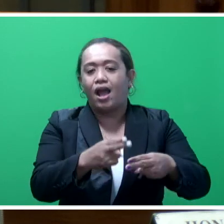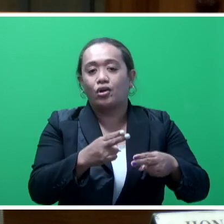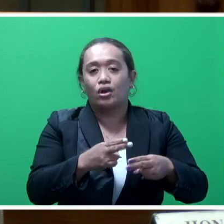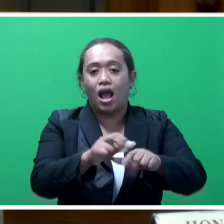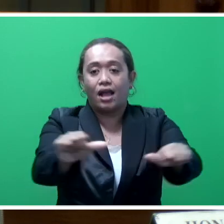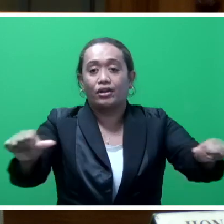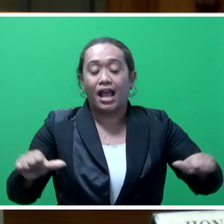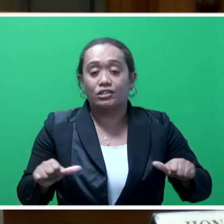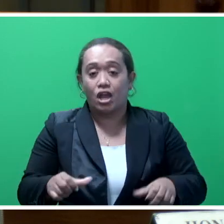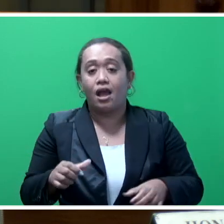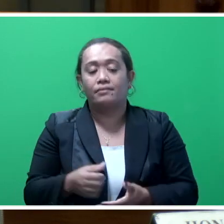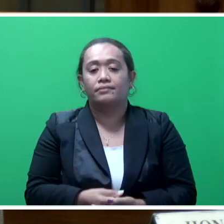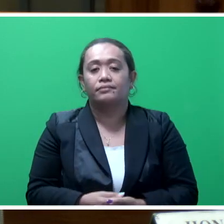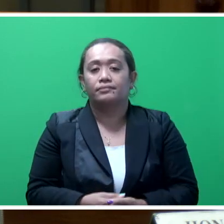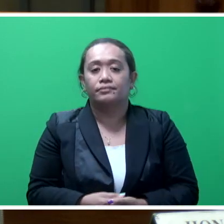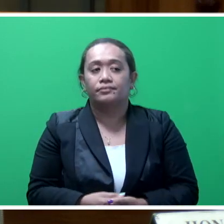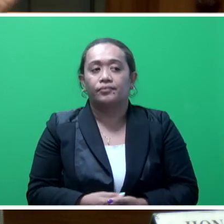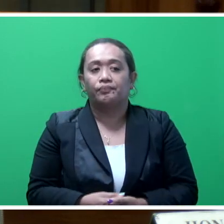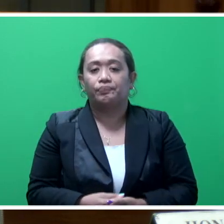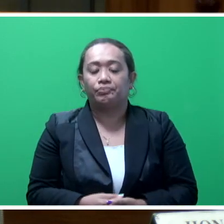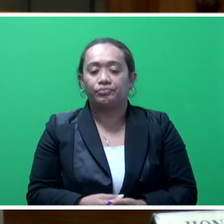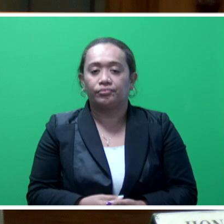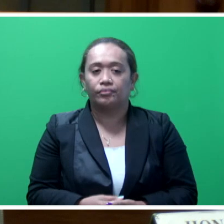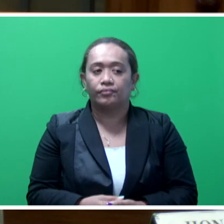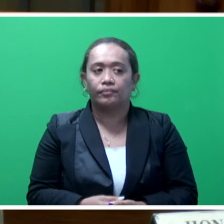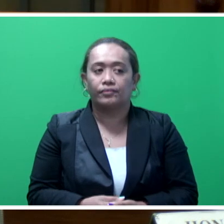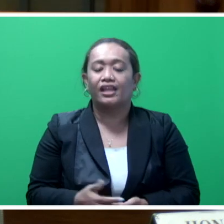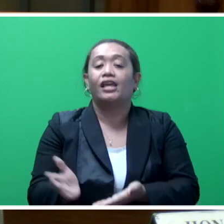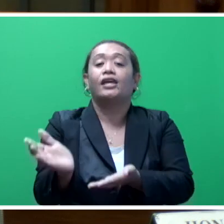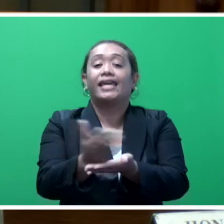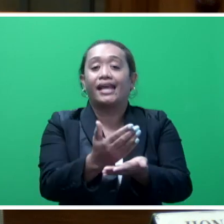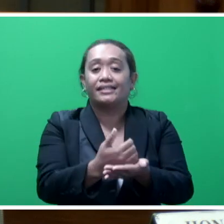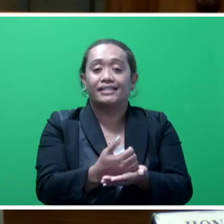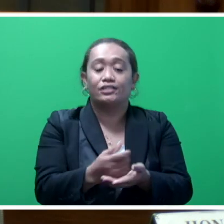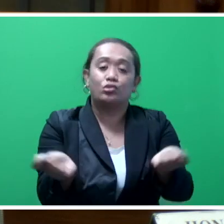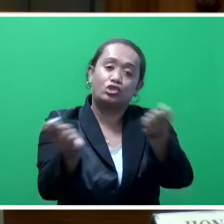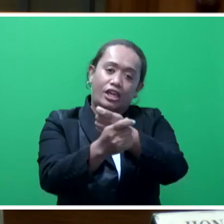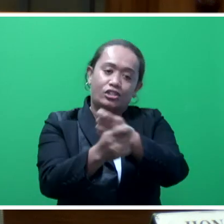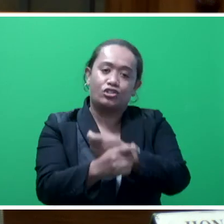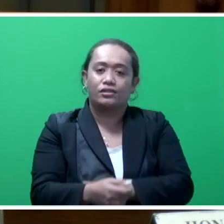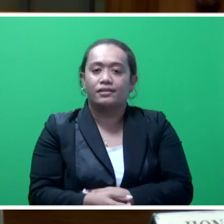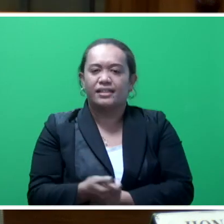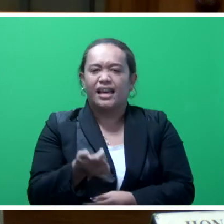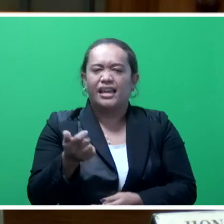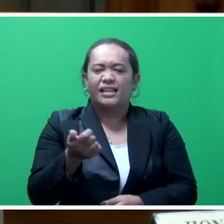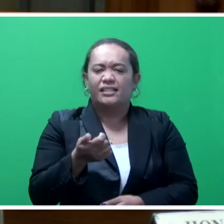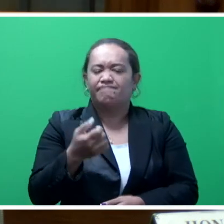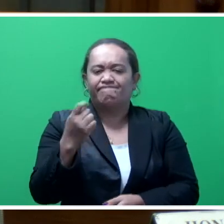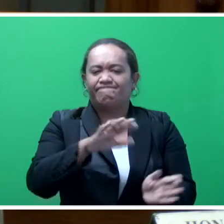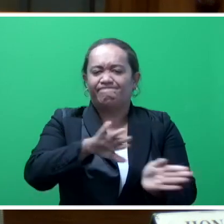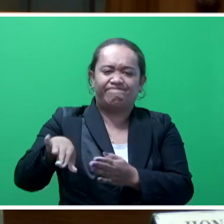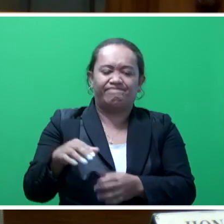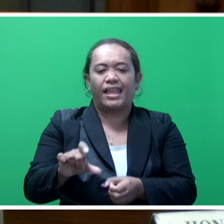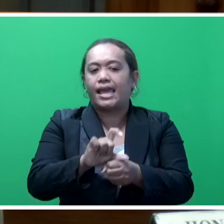produce, is by getting it to be organic, Mr. Speaker said. And organic and the products coming out